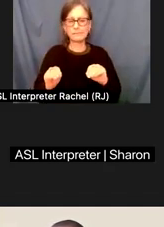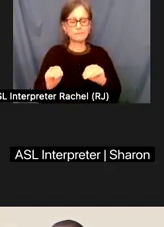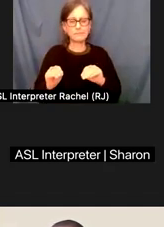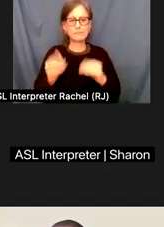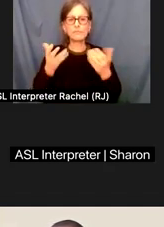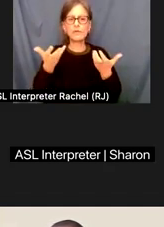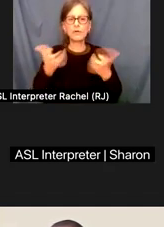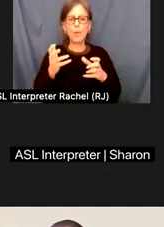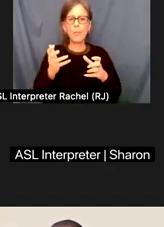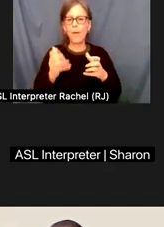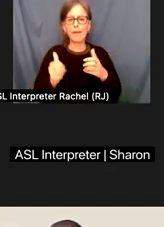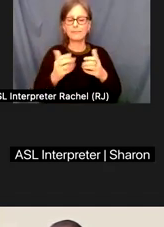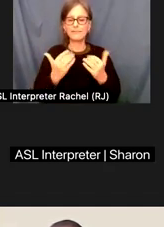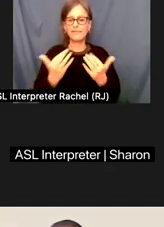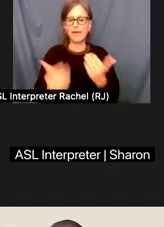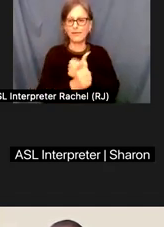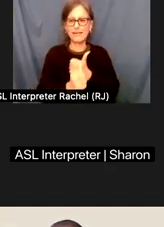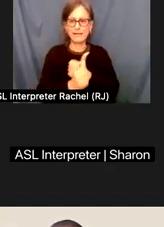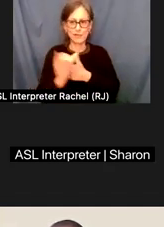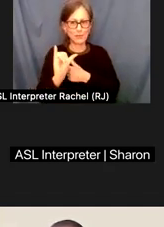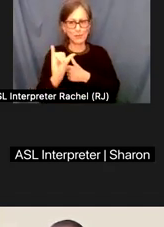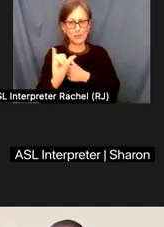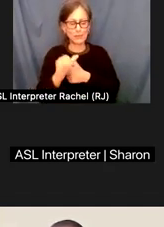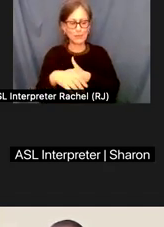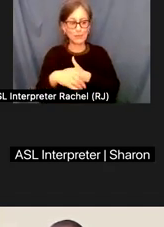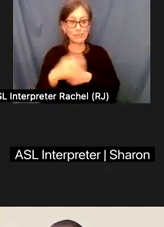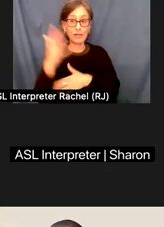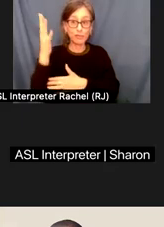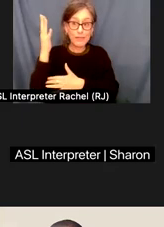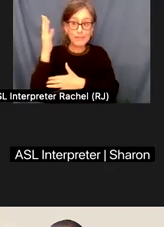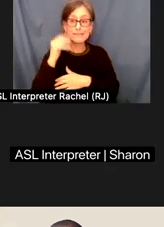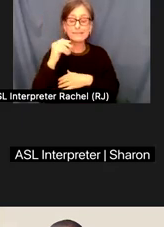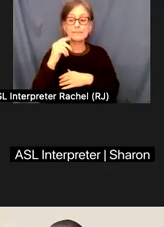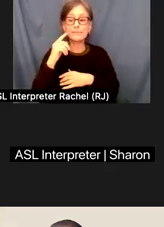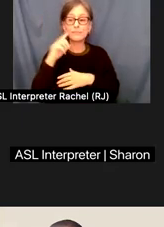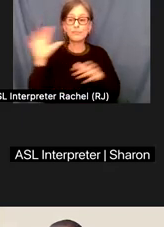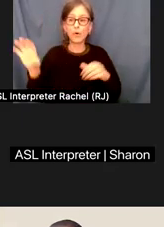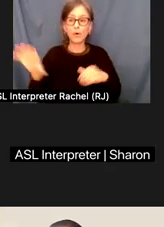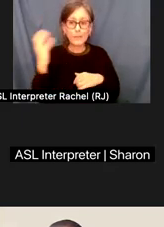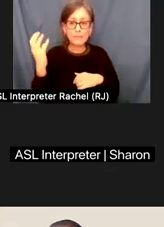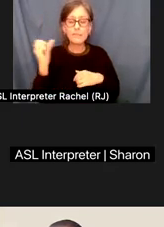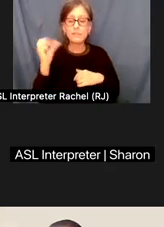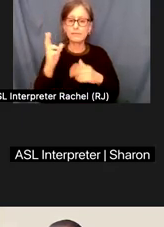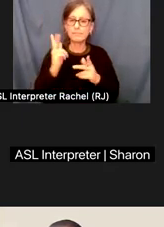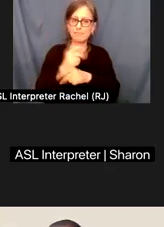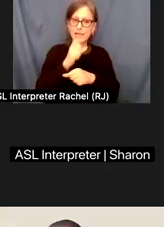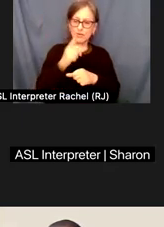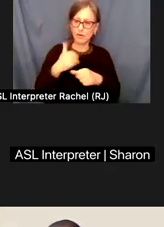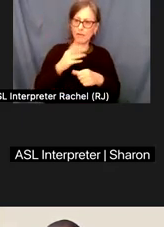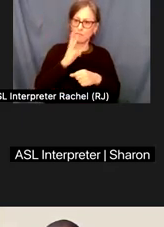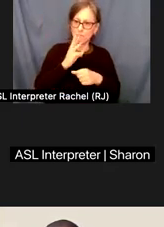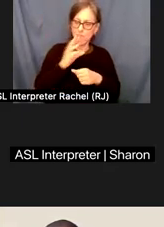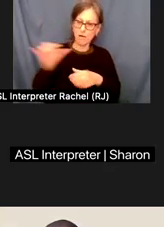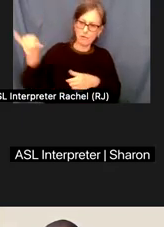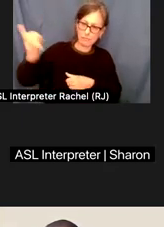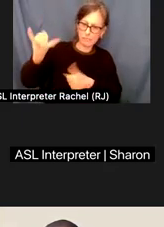not creating a fire hazard, especially with trees, and making sure that you're keeping them watered around the holidays, or